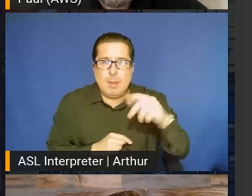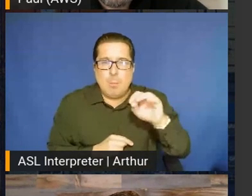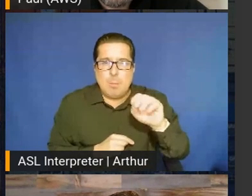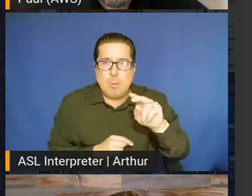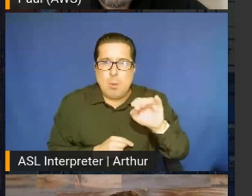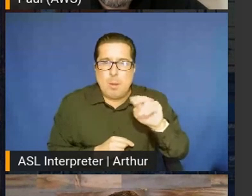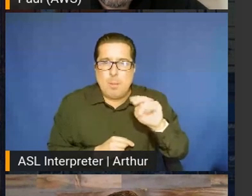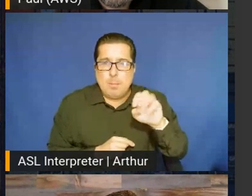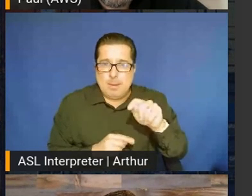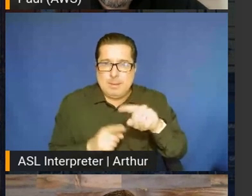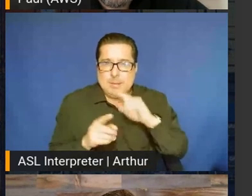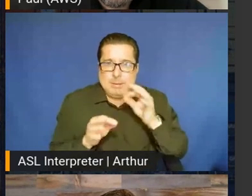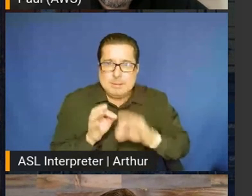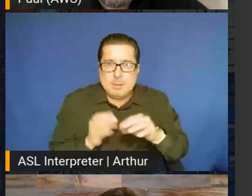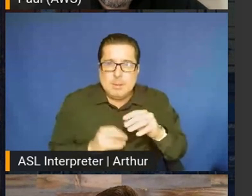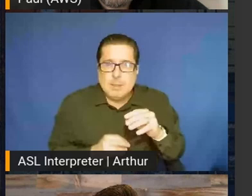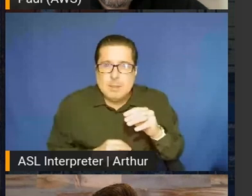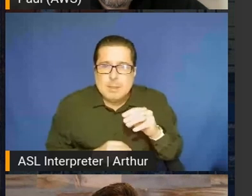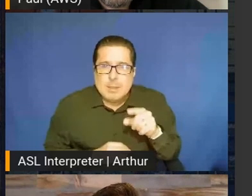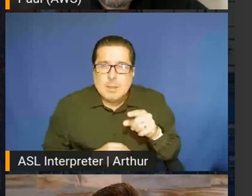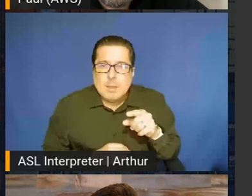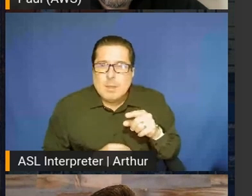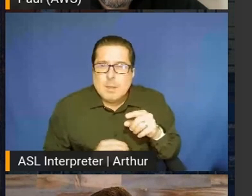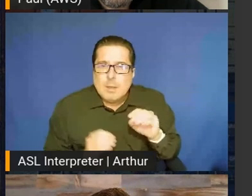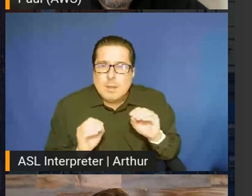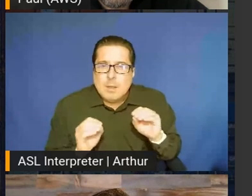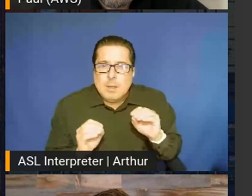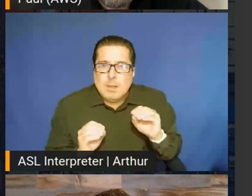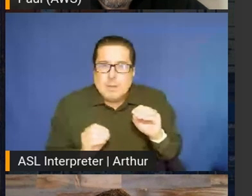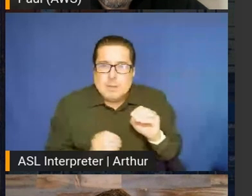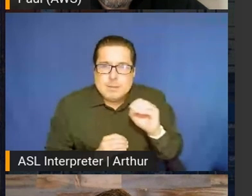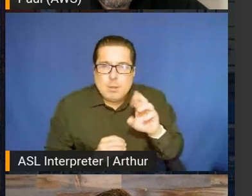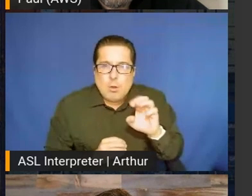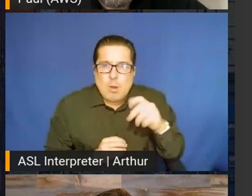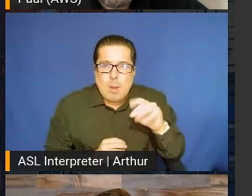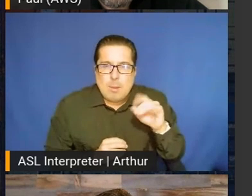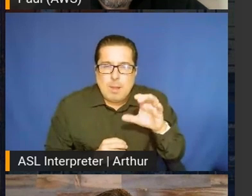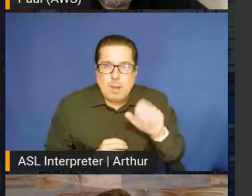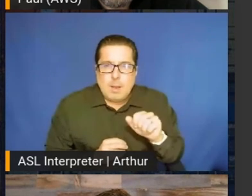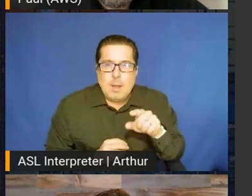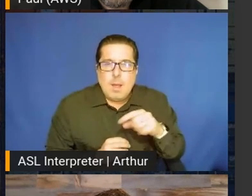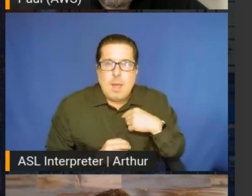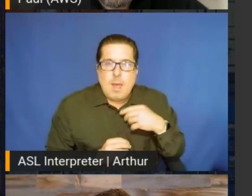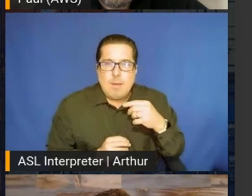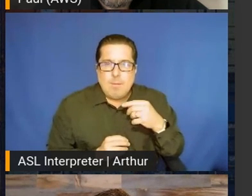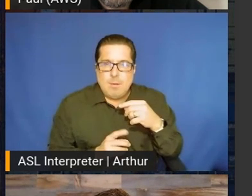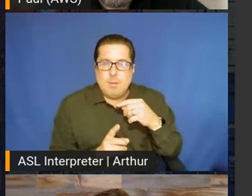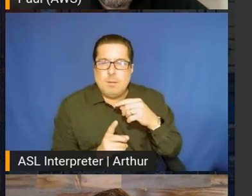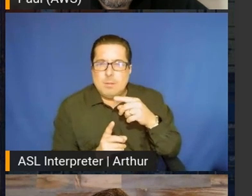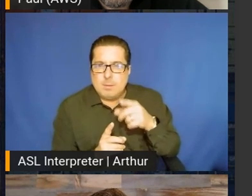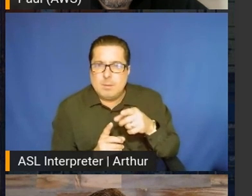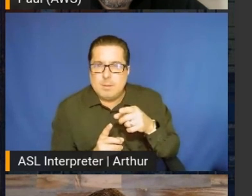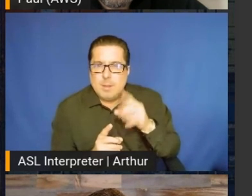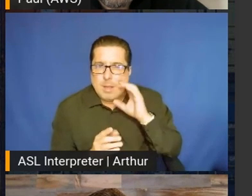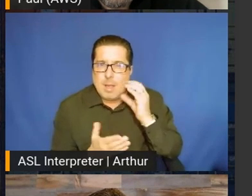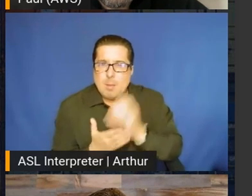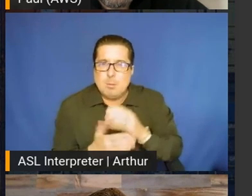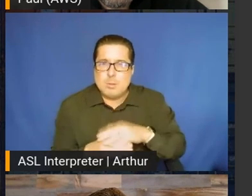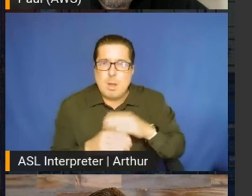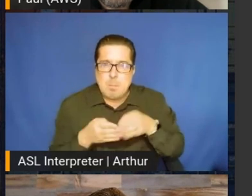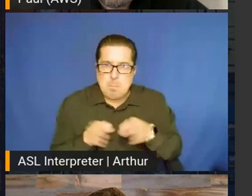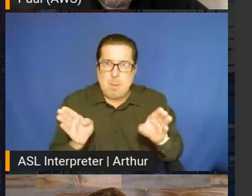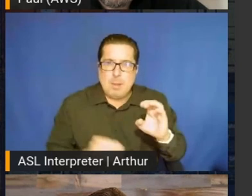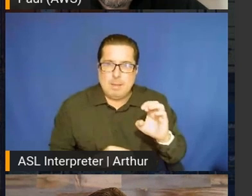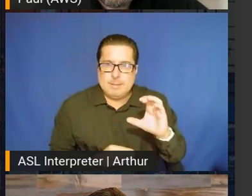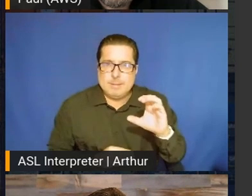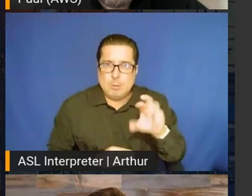0 replicas right now, which I have deployed, and it's a pause image on the public ECR right now. And the